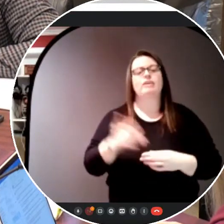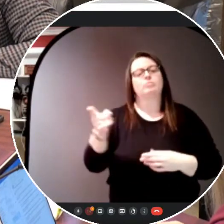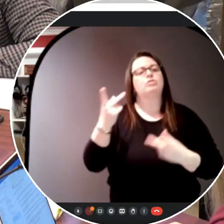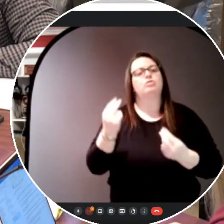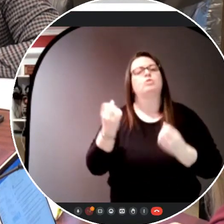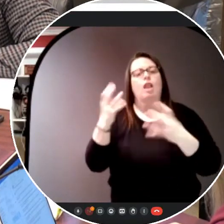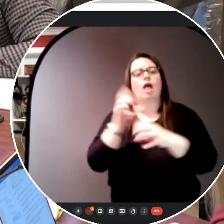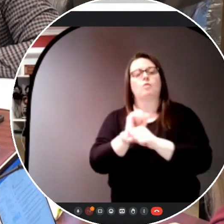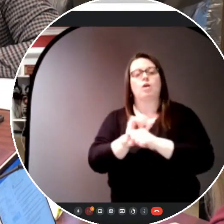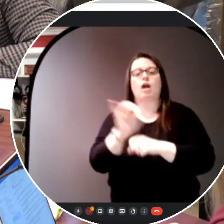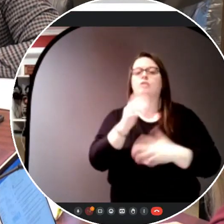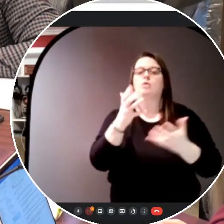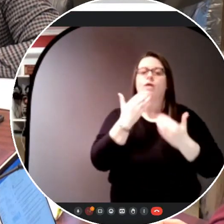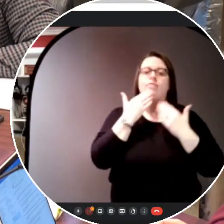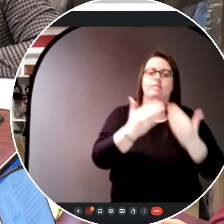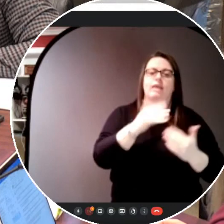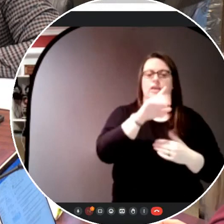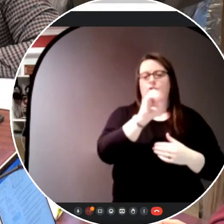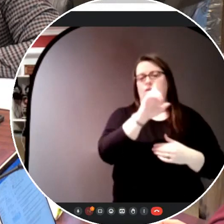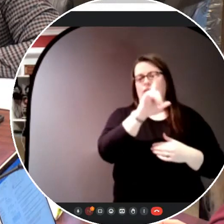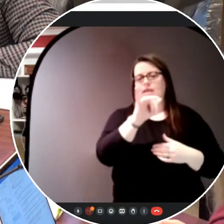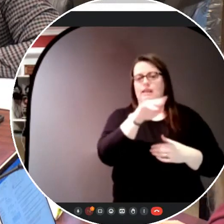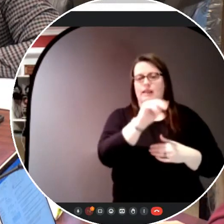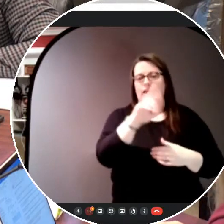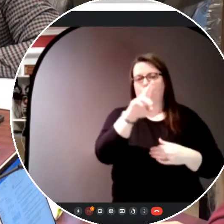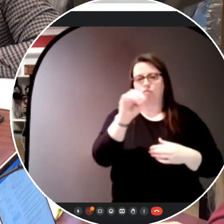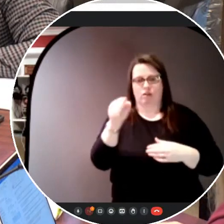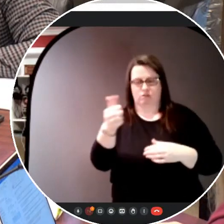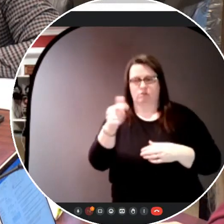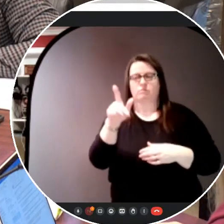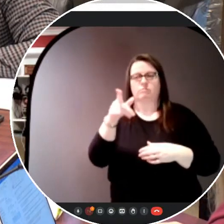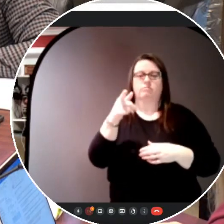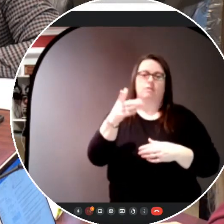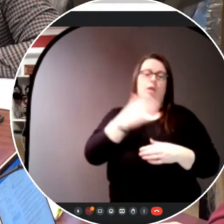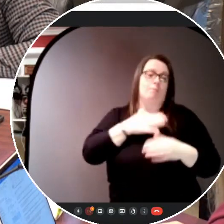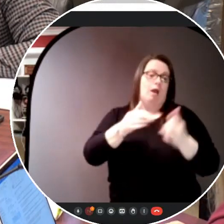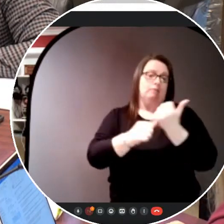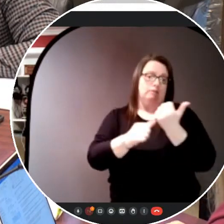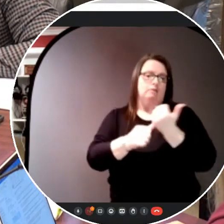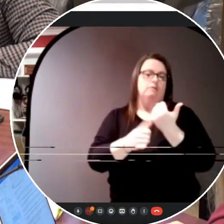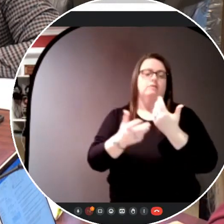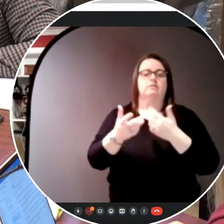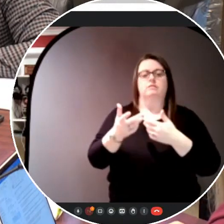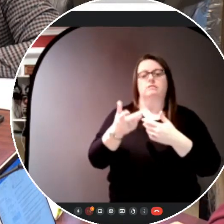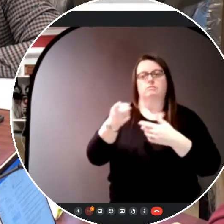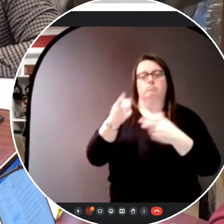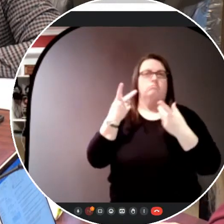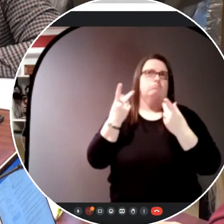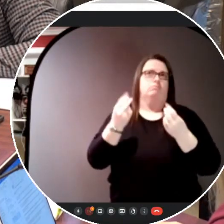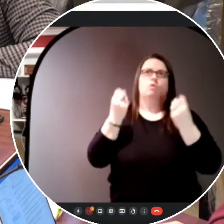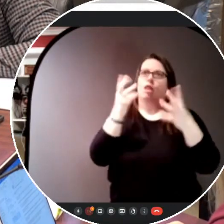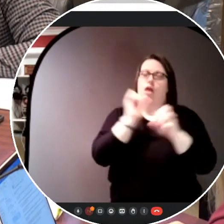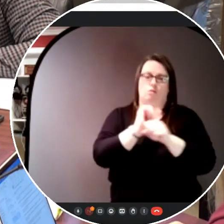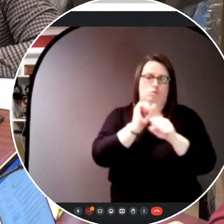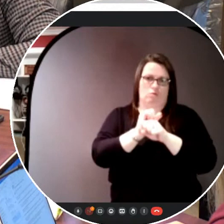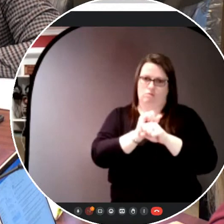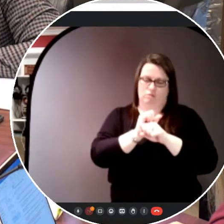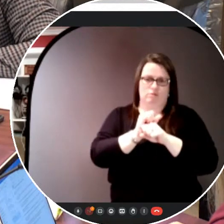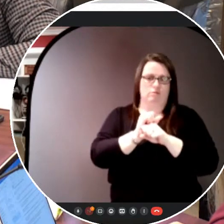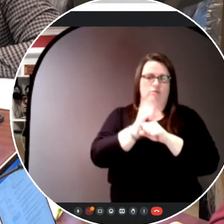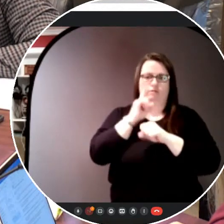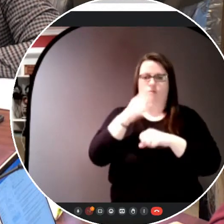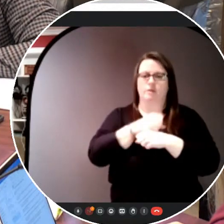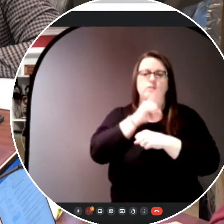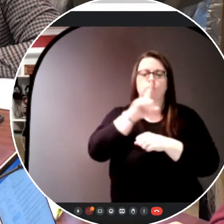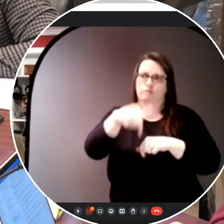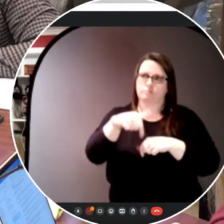Cross, who serves as my assistant for board purposes, who does a tremendous amount of work behind the scenes to make this happen, and I'm greatly appreciative of